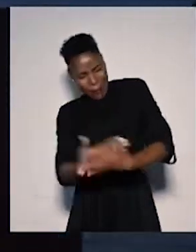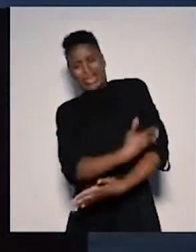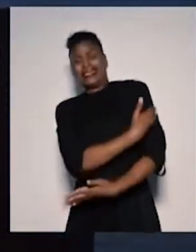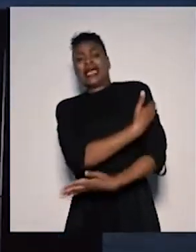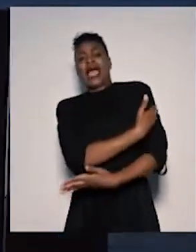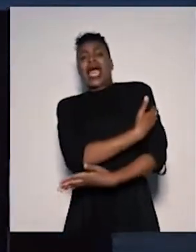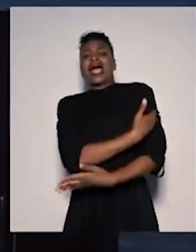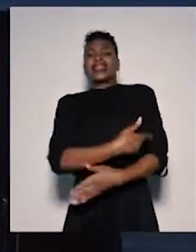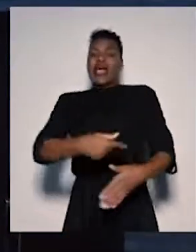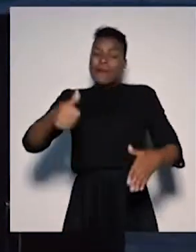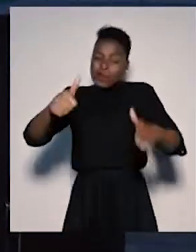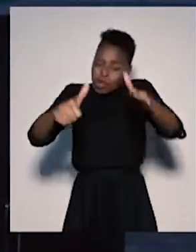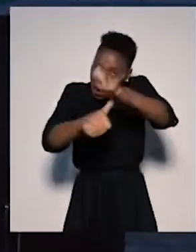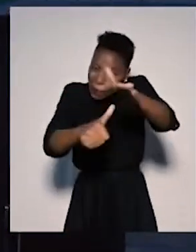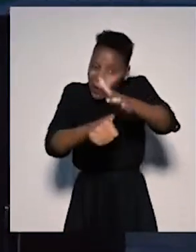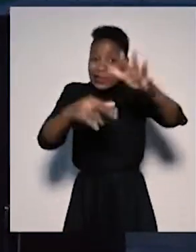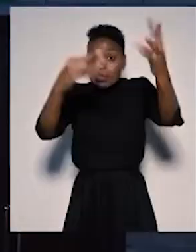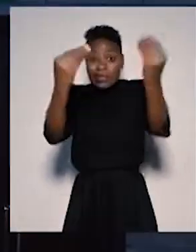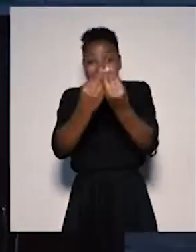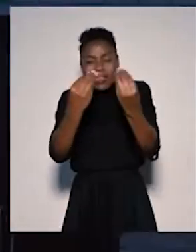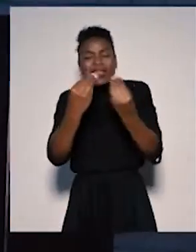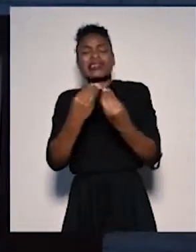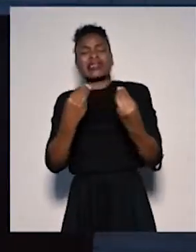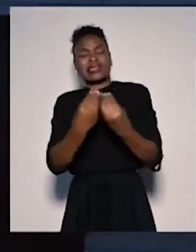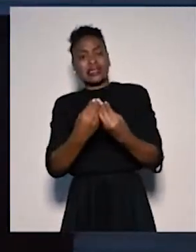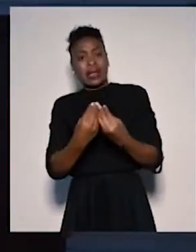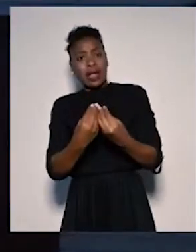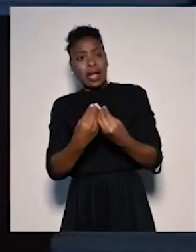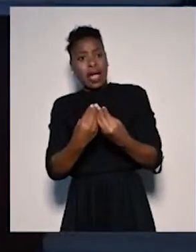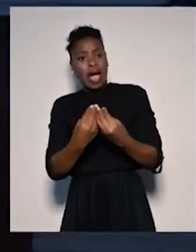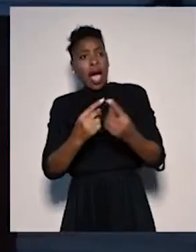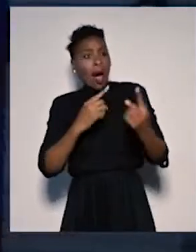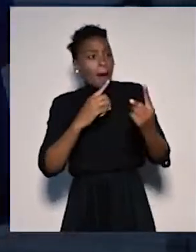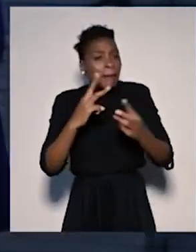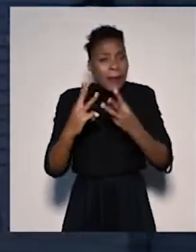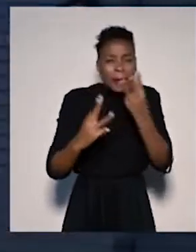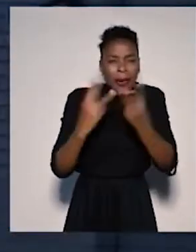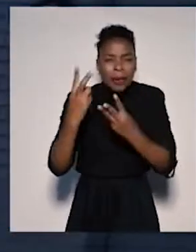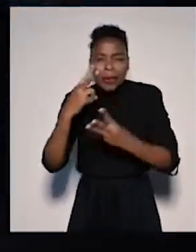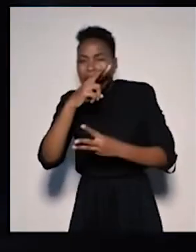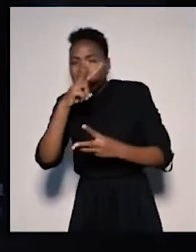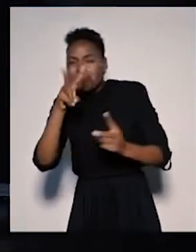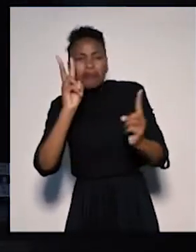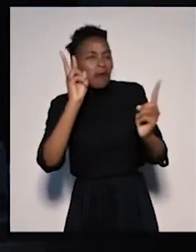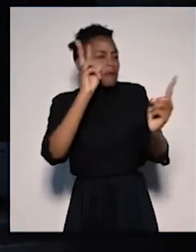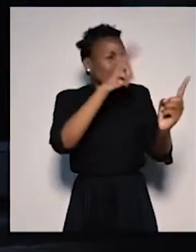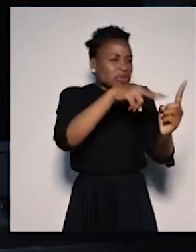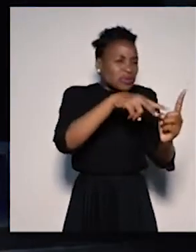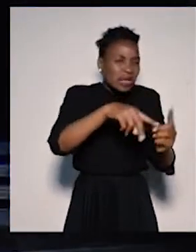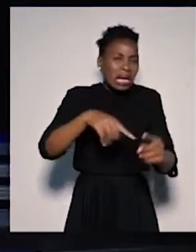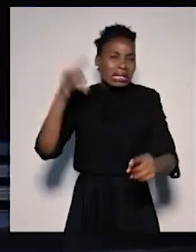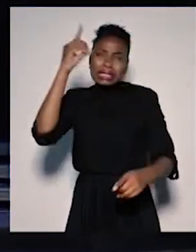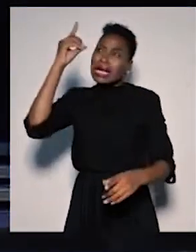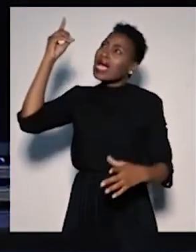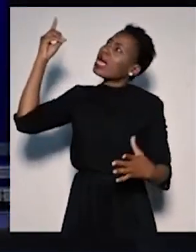way that God said he's going to speak to us that way. People are looking for a vision. They're looking for a dream.